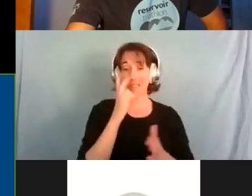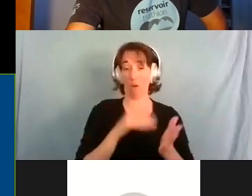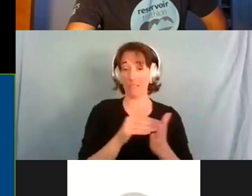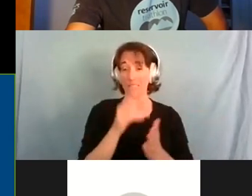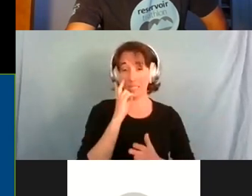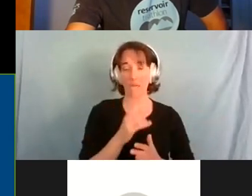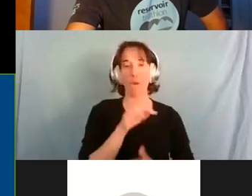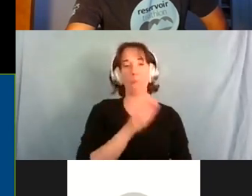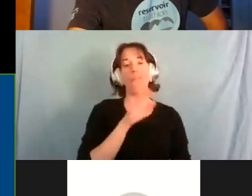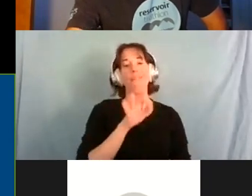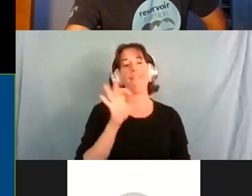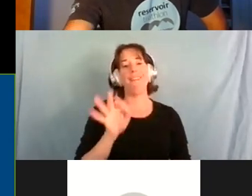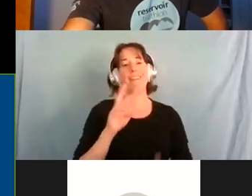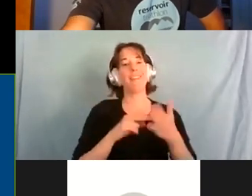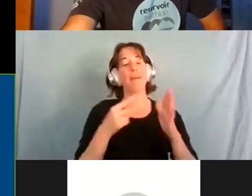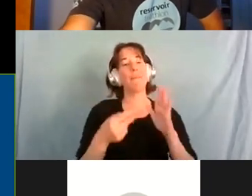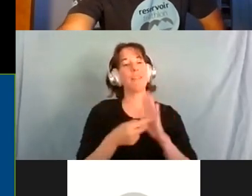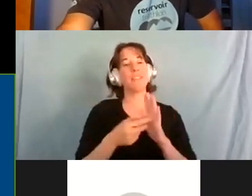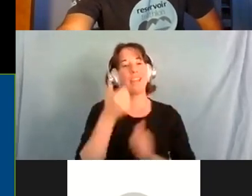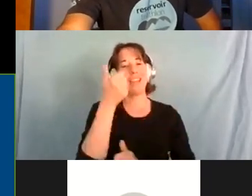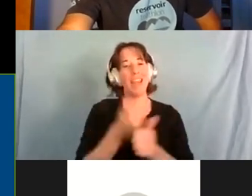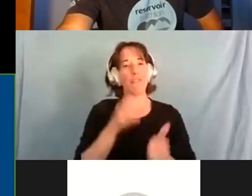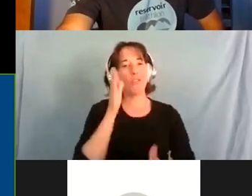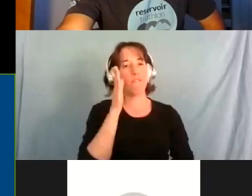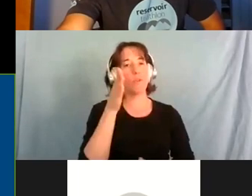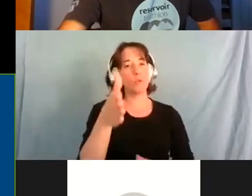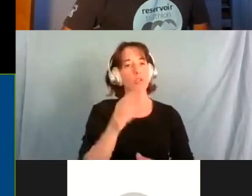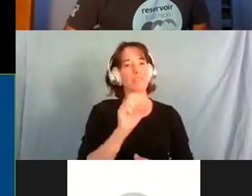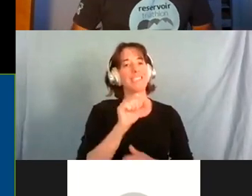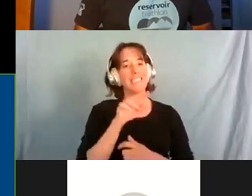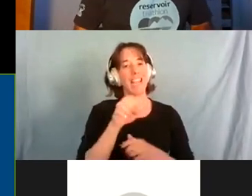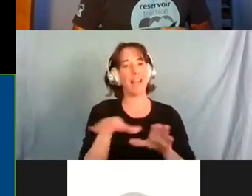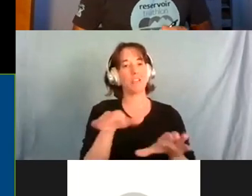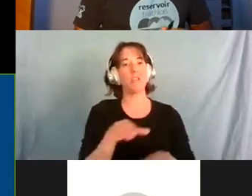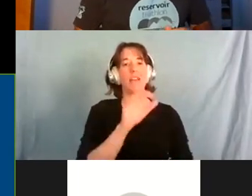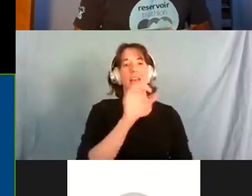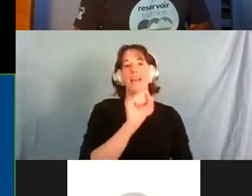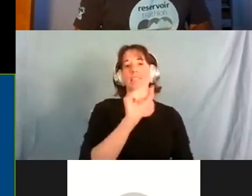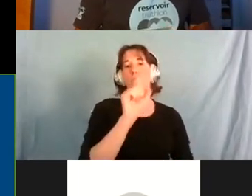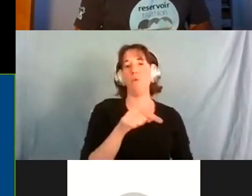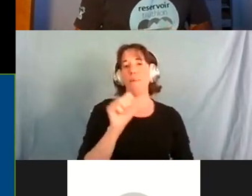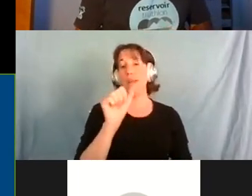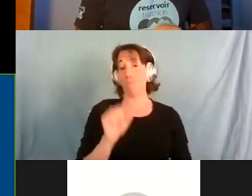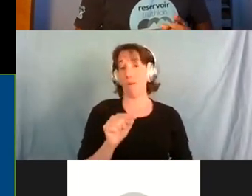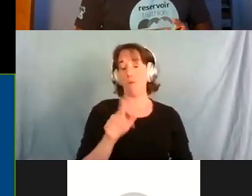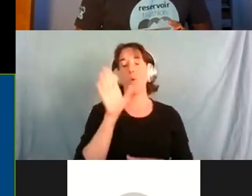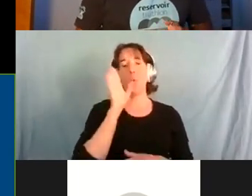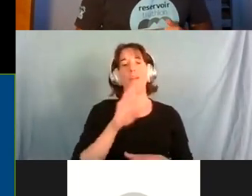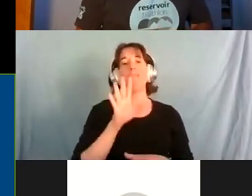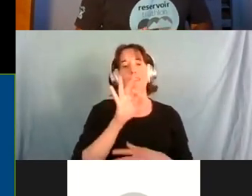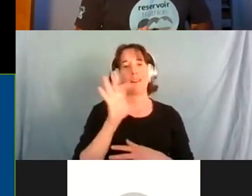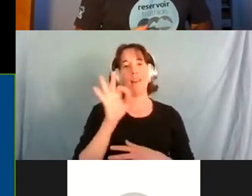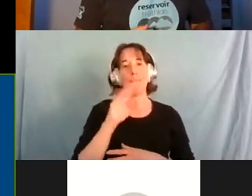every future state and action you end up in, the S prime A prime, will be 99% as